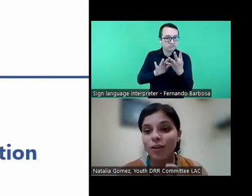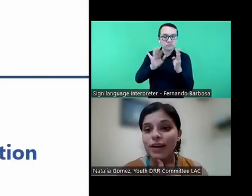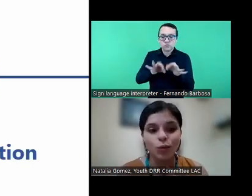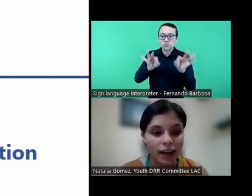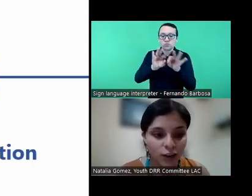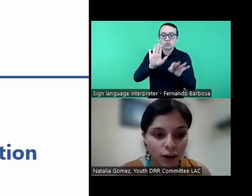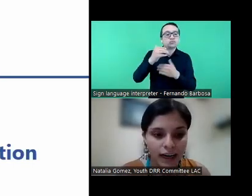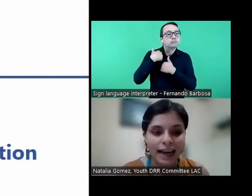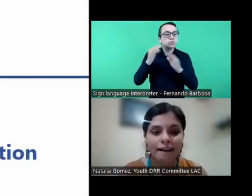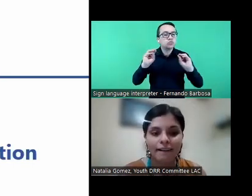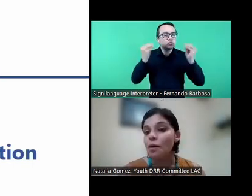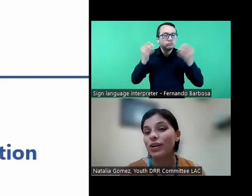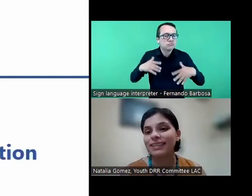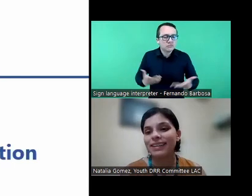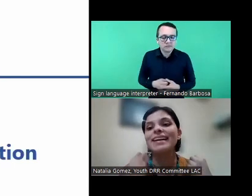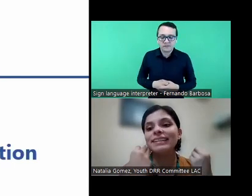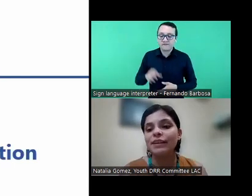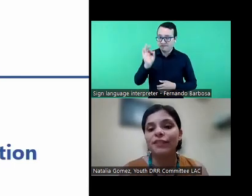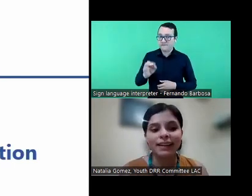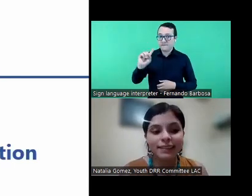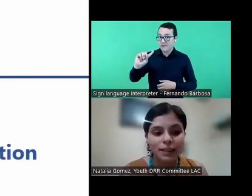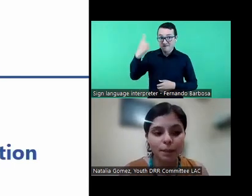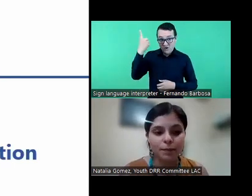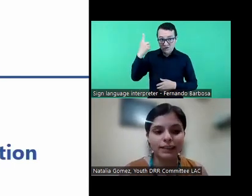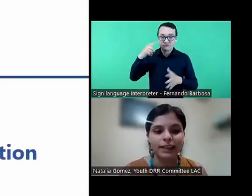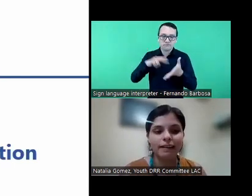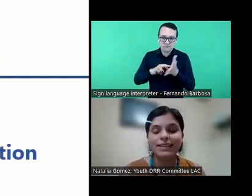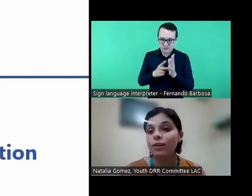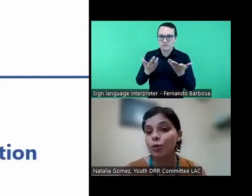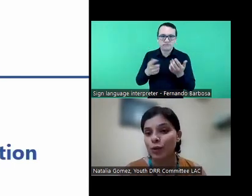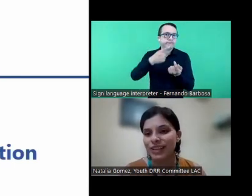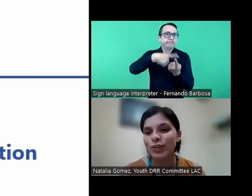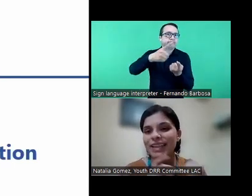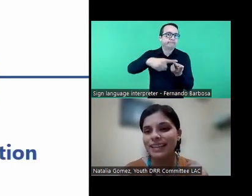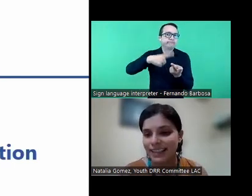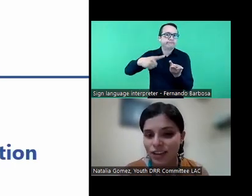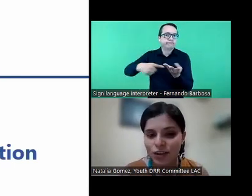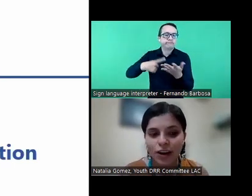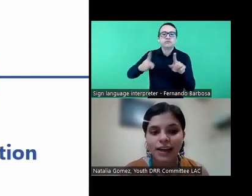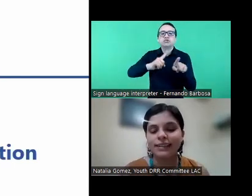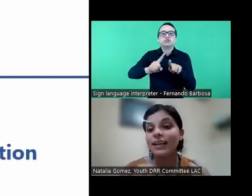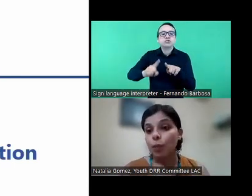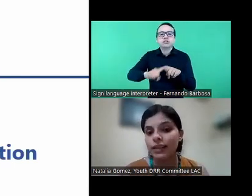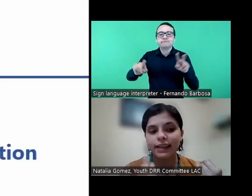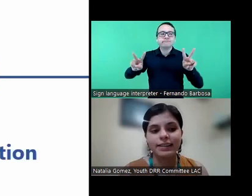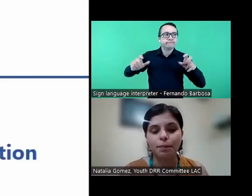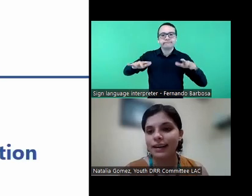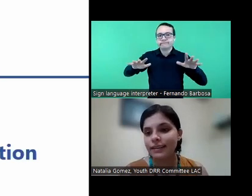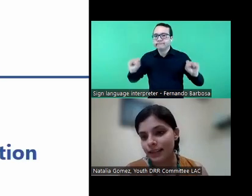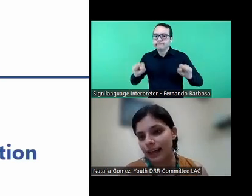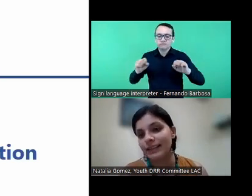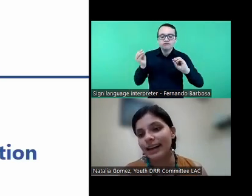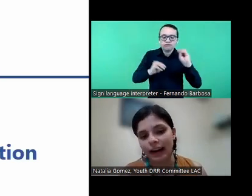to the role of youth. The first point is they're a key stakeholder because they bring different perspectives, insights in